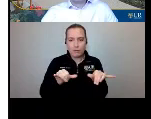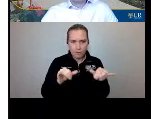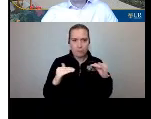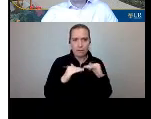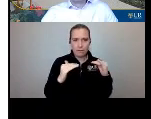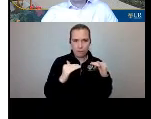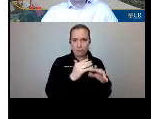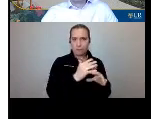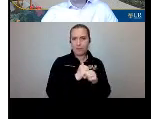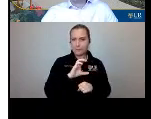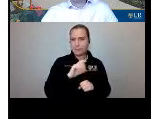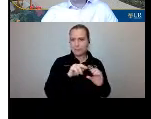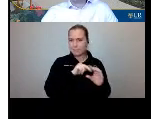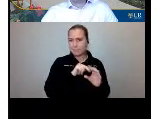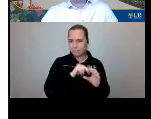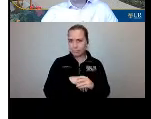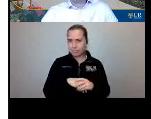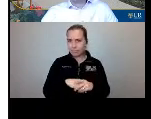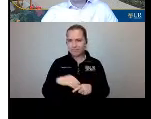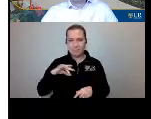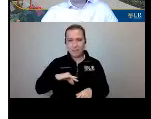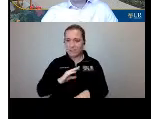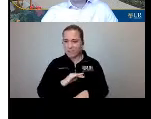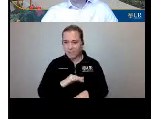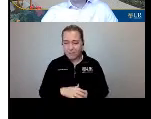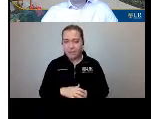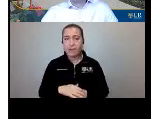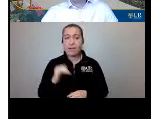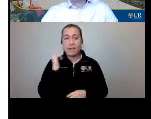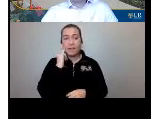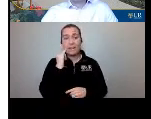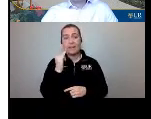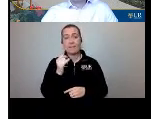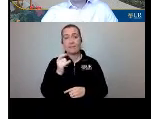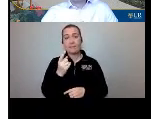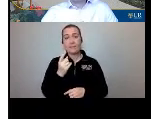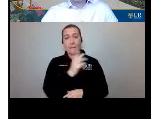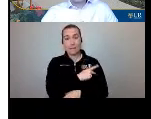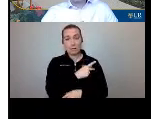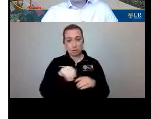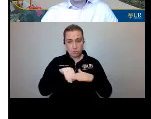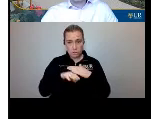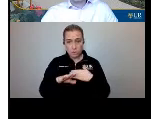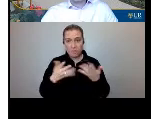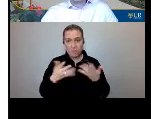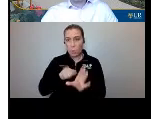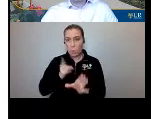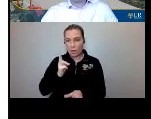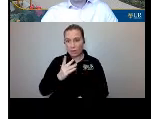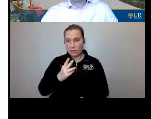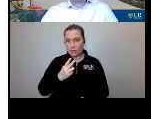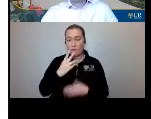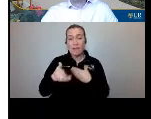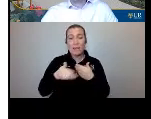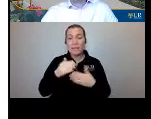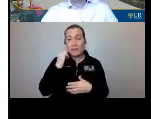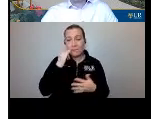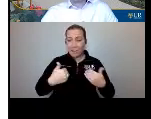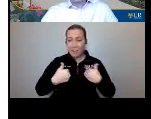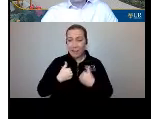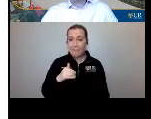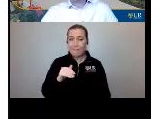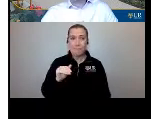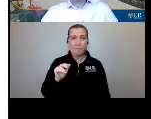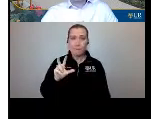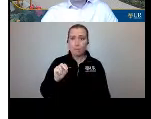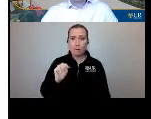50-50 in terms of the benefits. If a patient comes in and quits smoking, even though they have 30, 40, 50 pack year history,